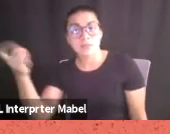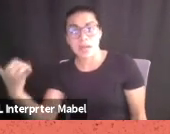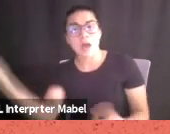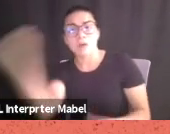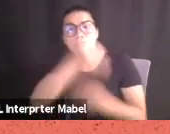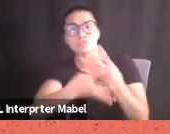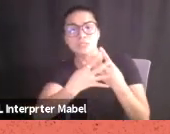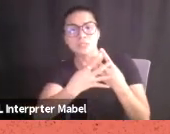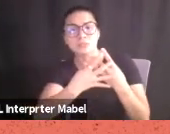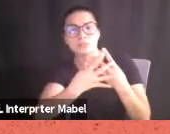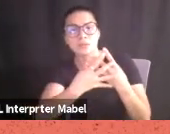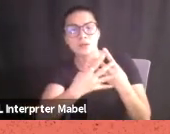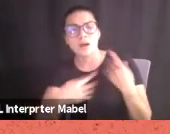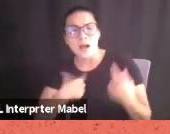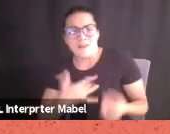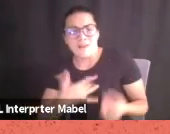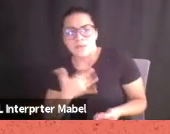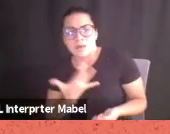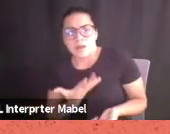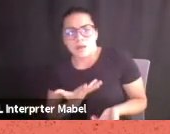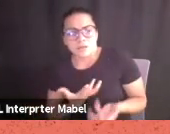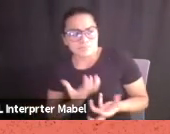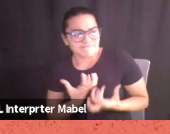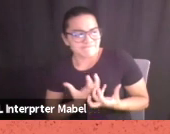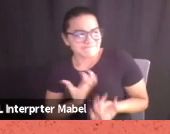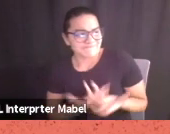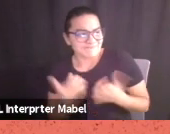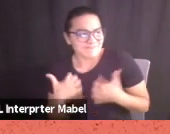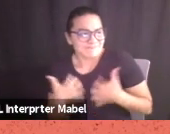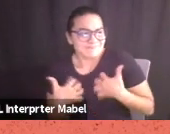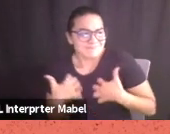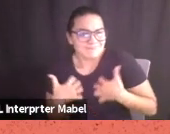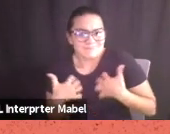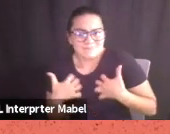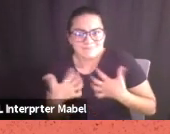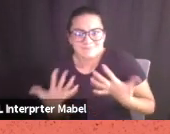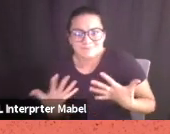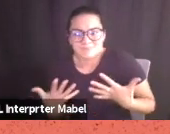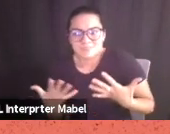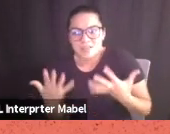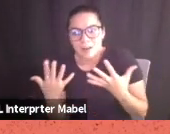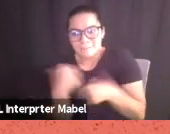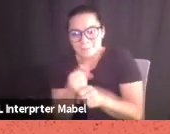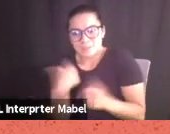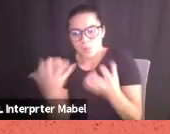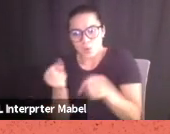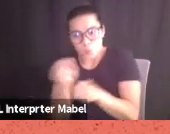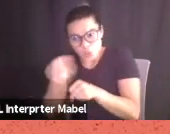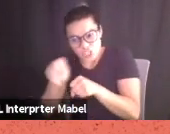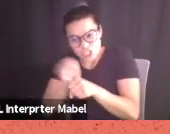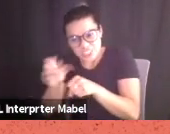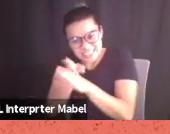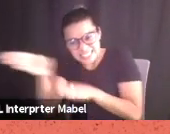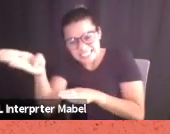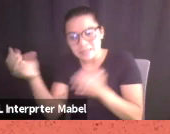has left me empty and what has strengthened my commitment to this work is really shifting these